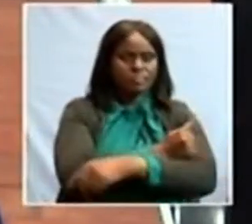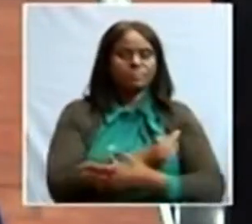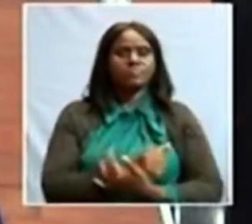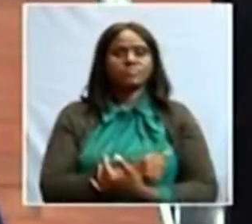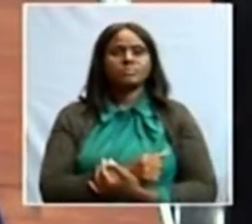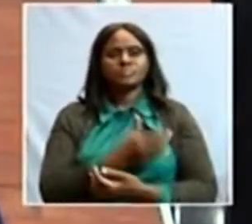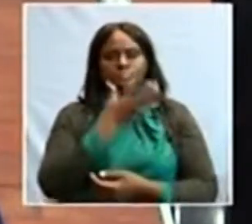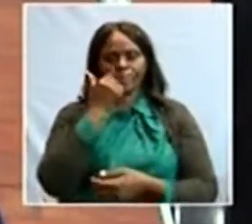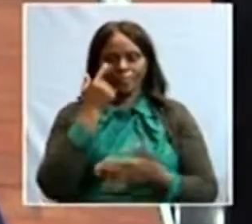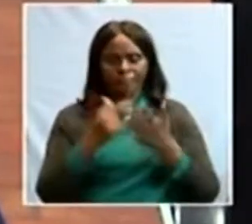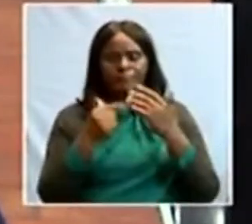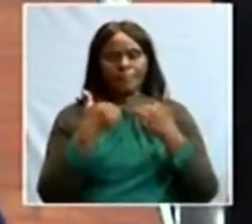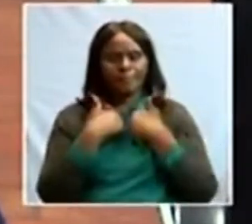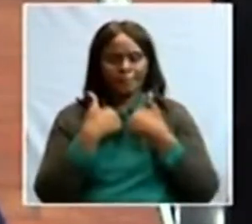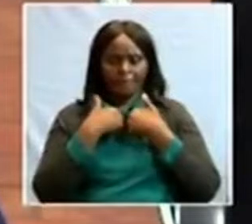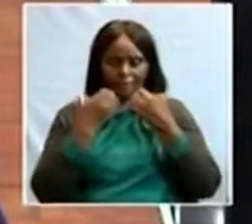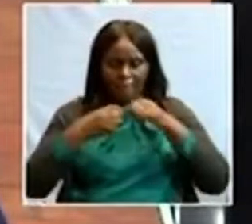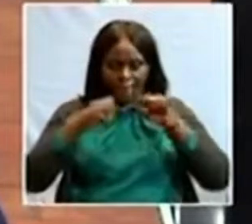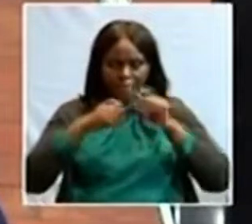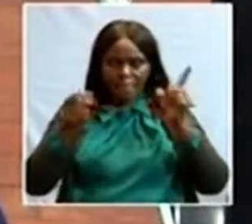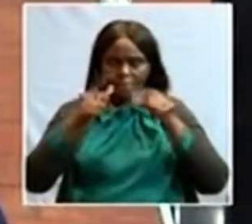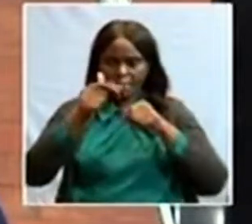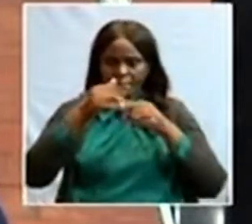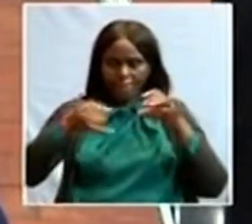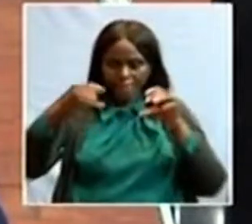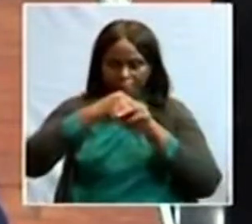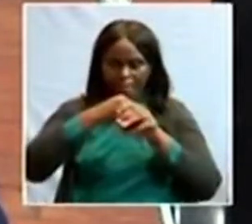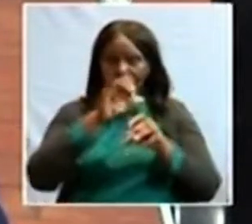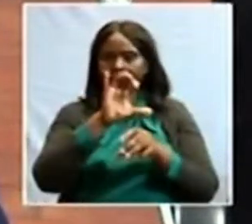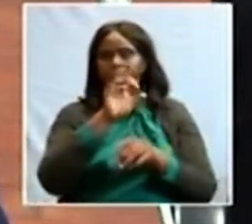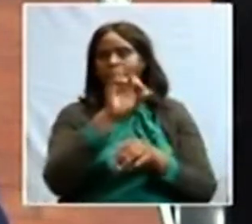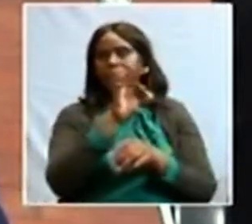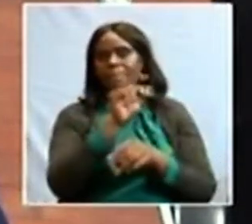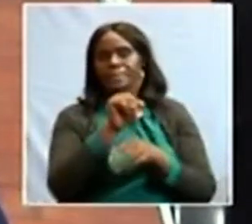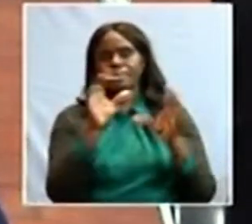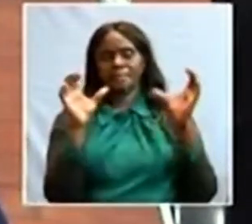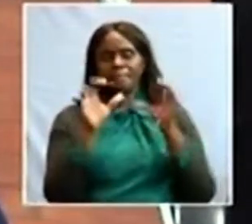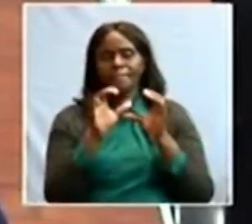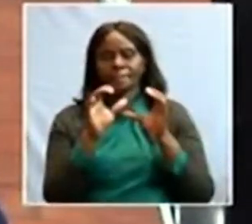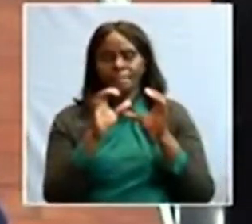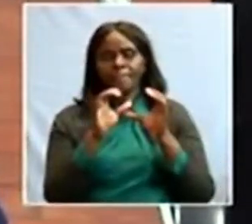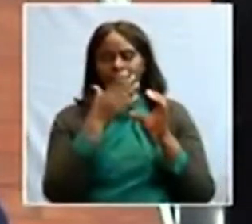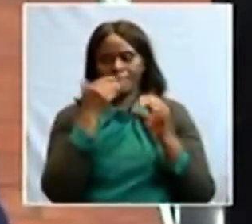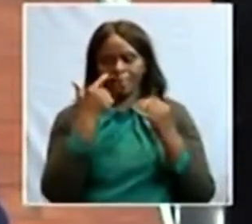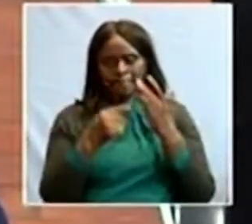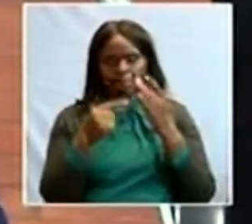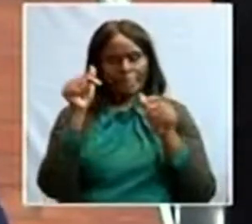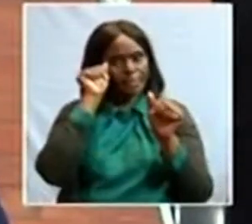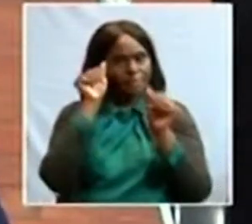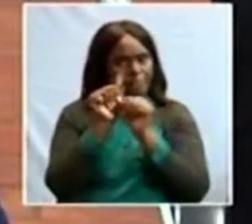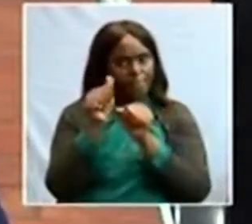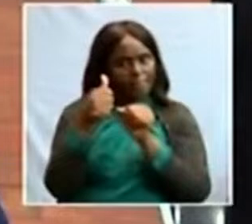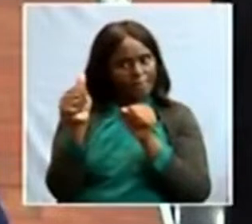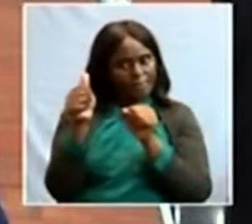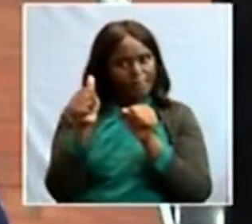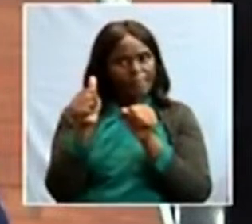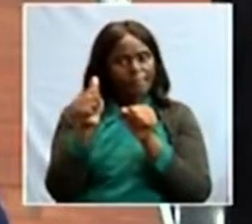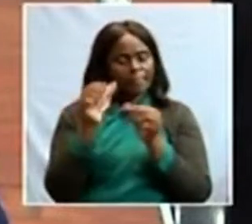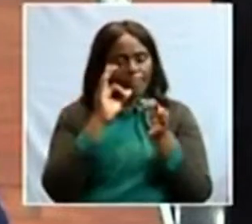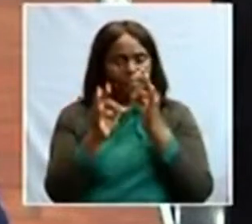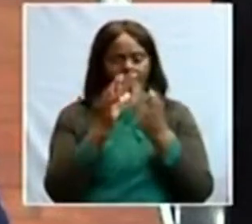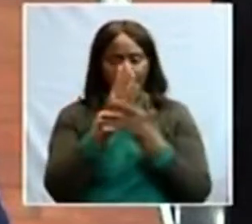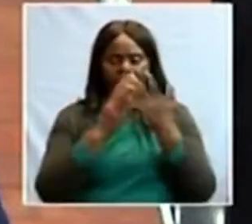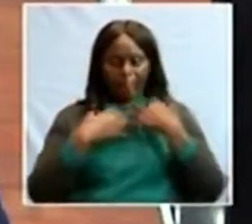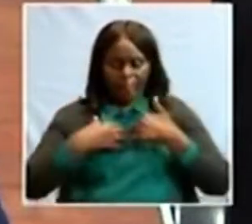they should be, even when you engage the CDF committee, they should agree that if